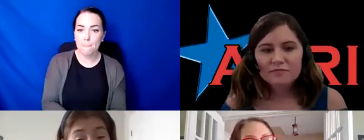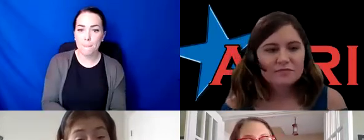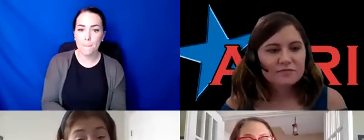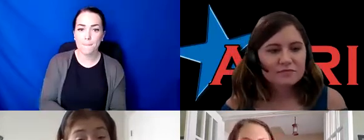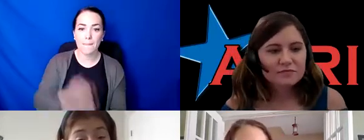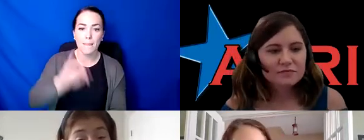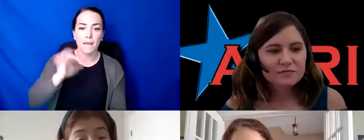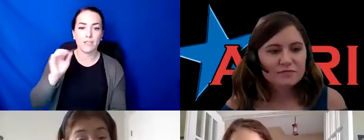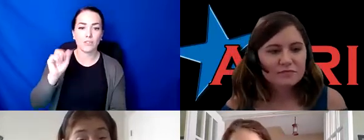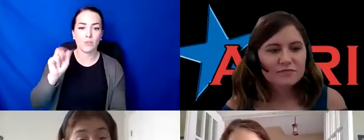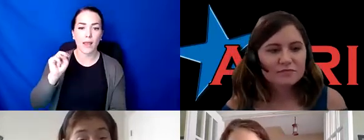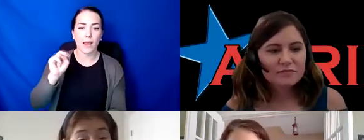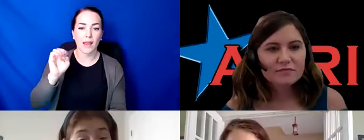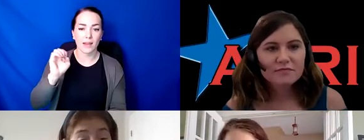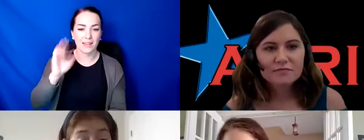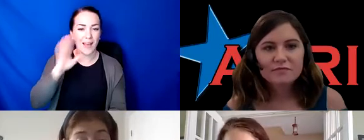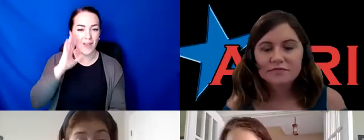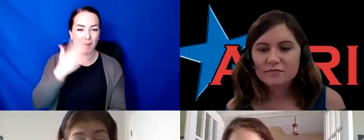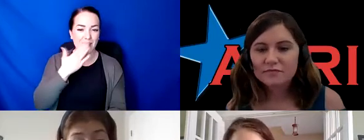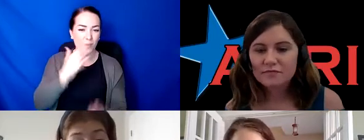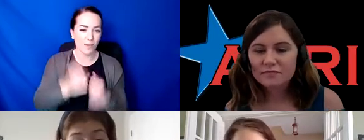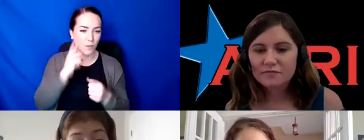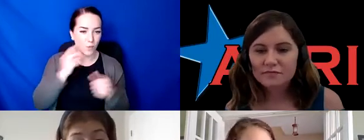Hello, everybody. Thanks for the opportunity to talk.